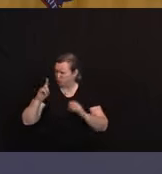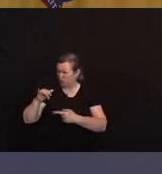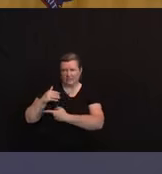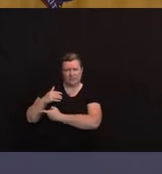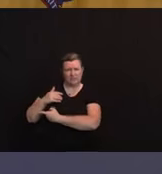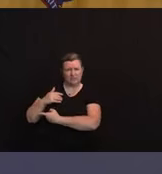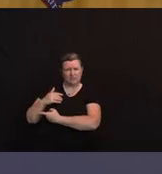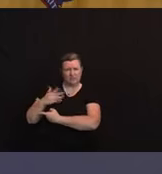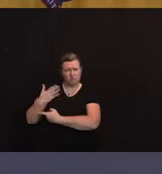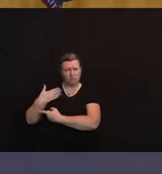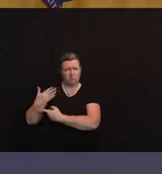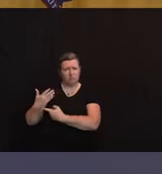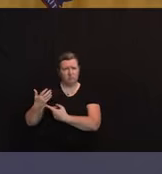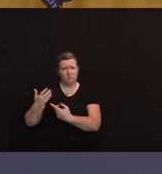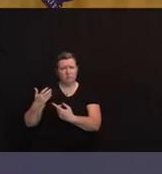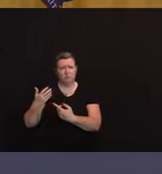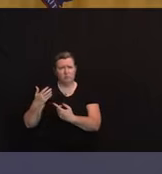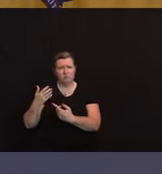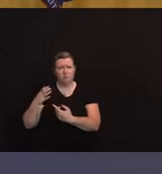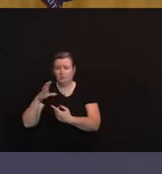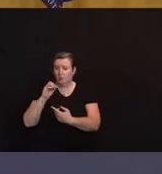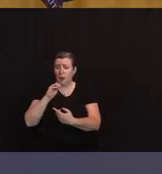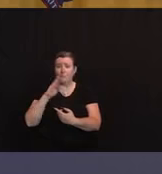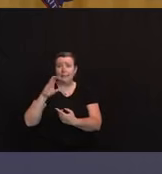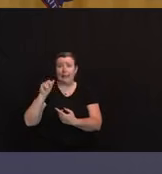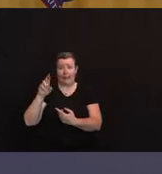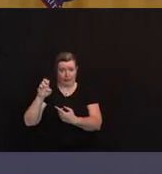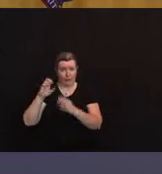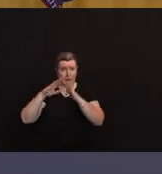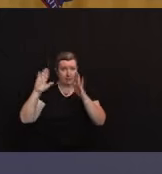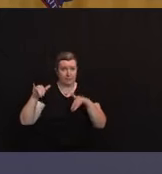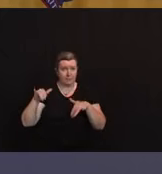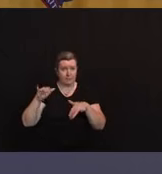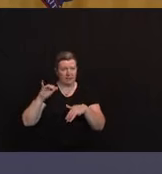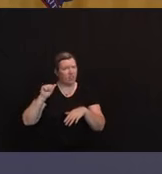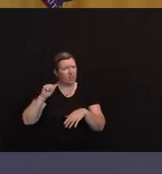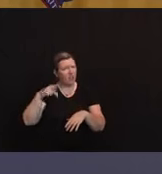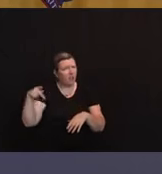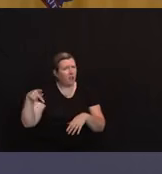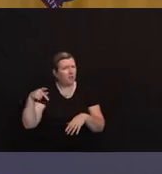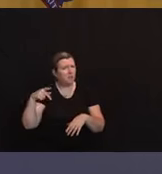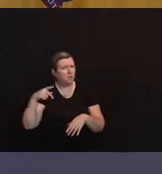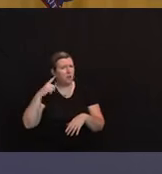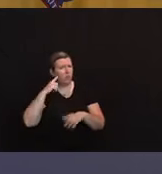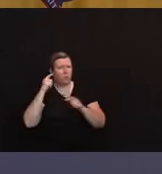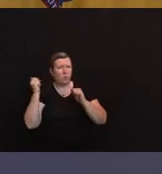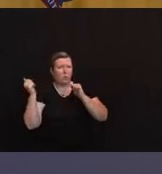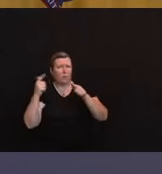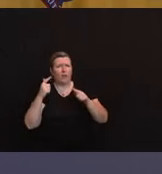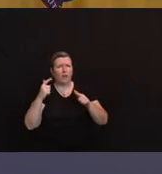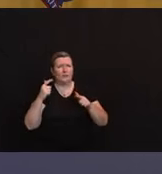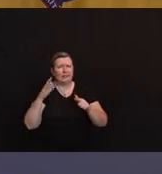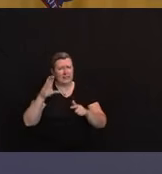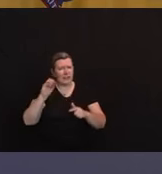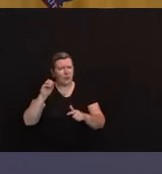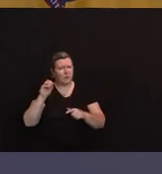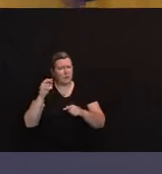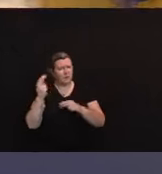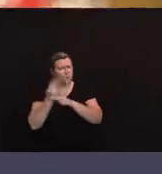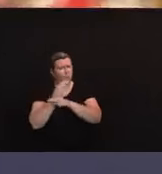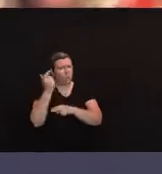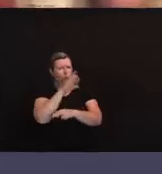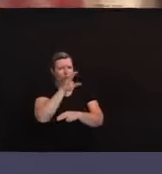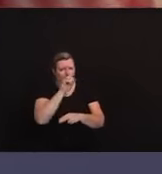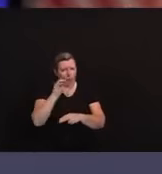ComCare platform, how many are using it? I thought it was everybody, all counties, and any other thing on data or contact tracing? All